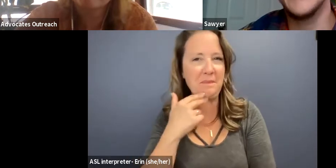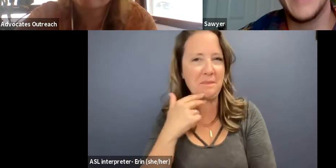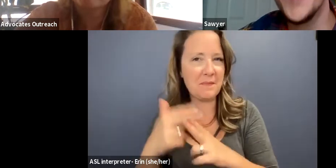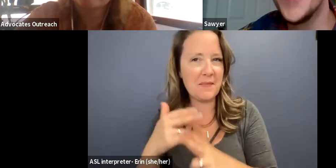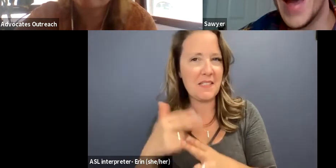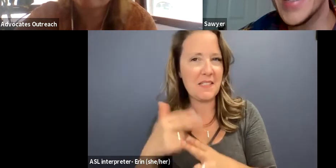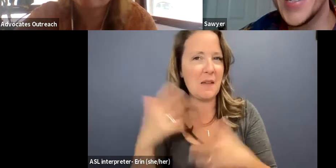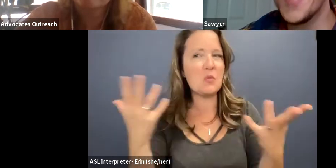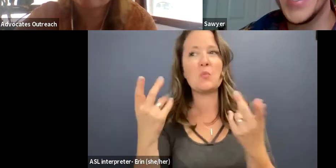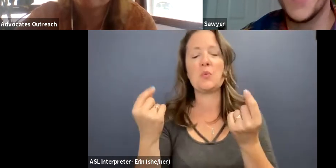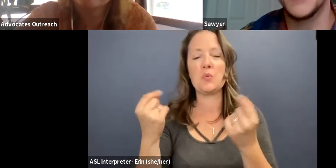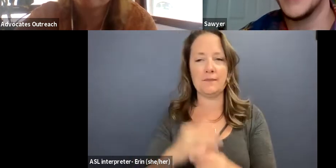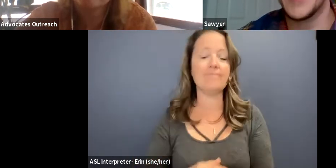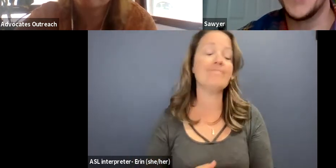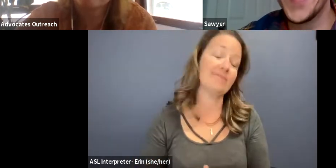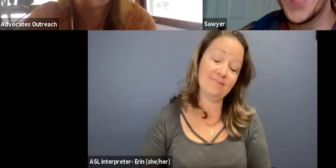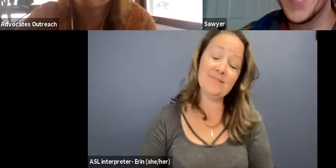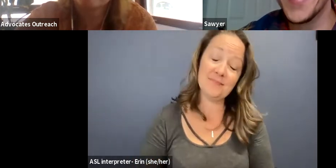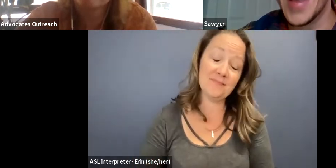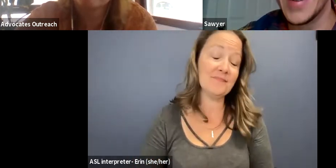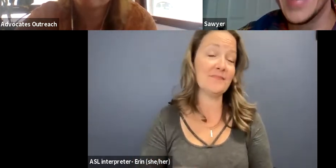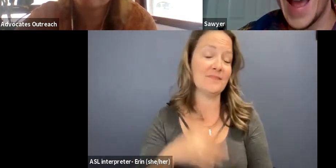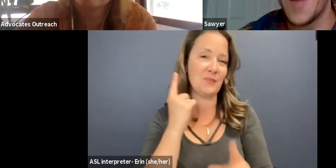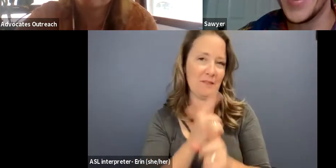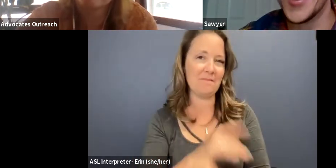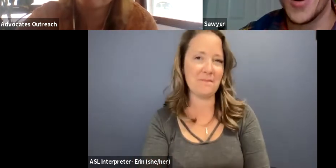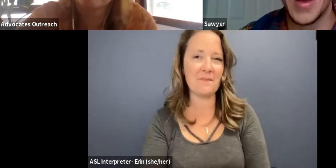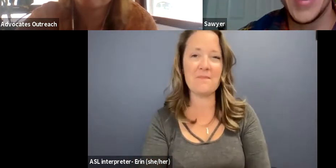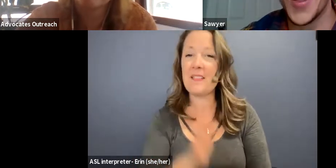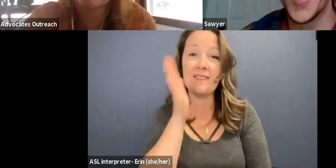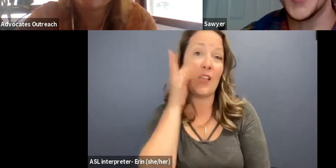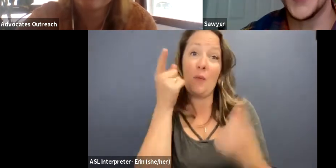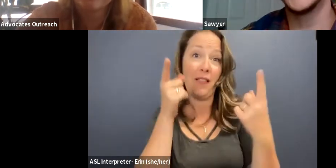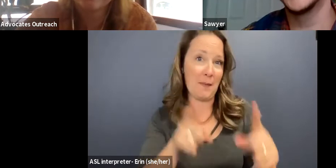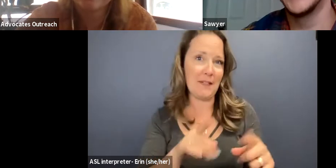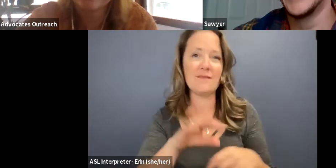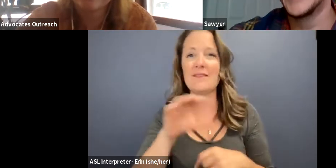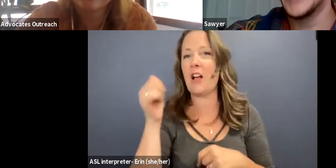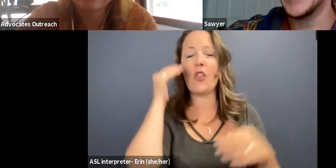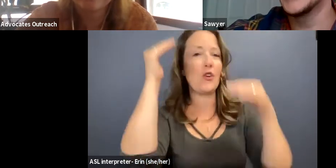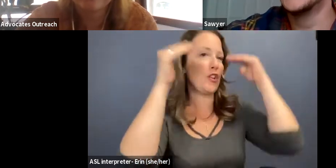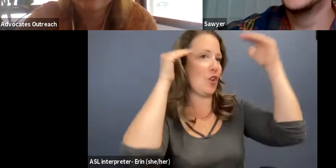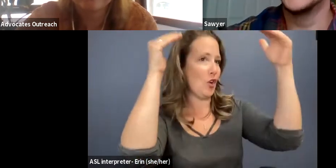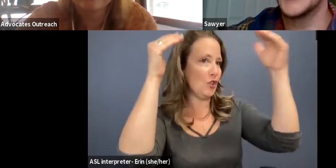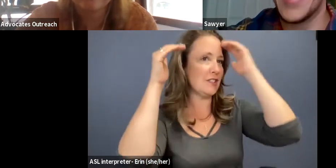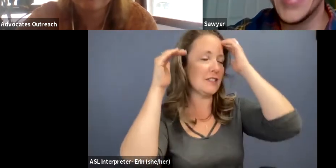a minute for people to bring something up about that if you would like.